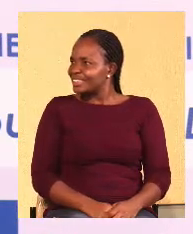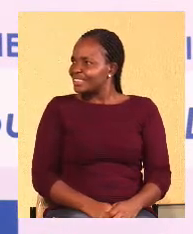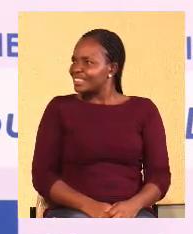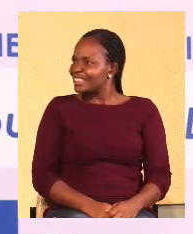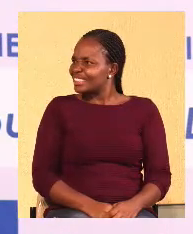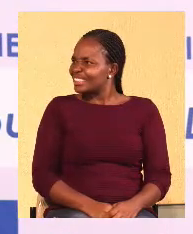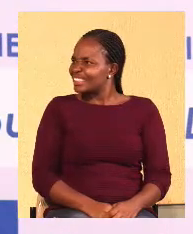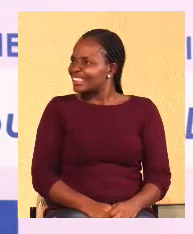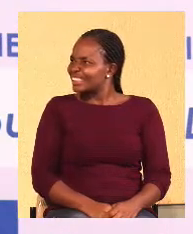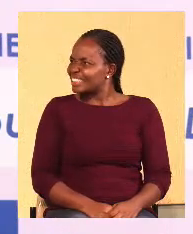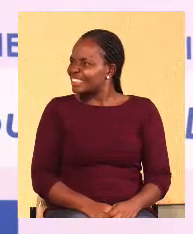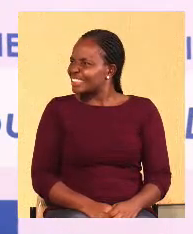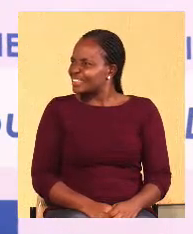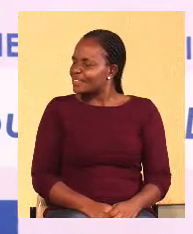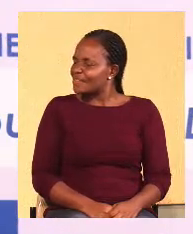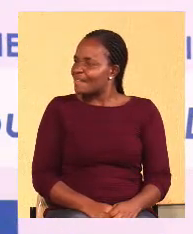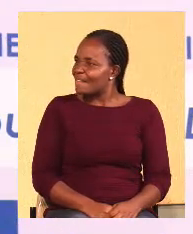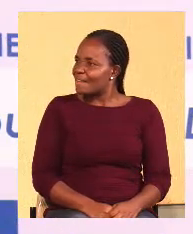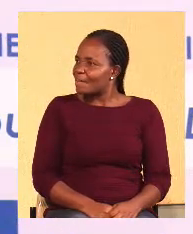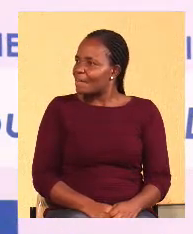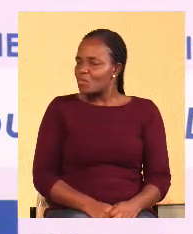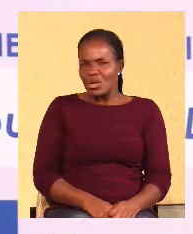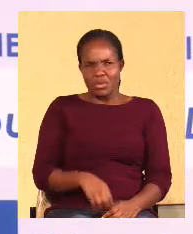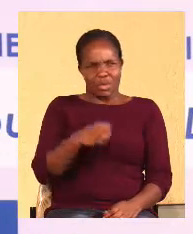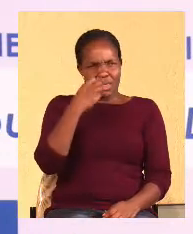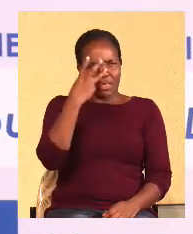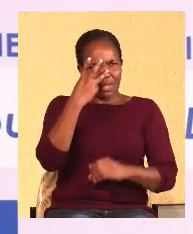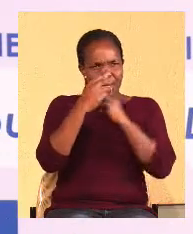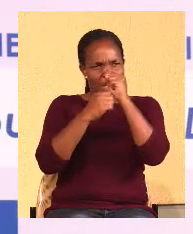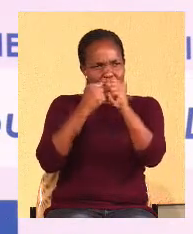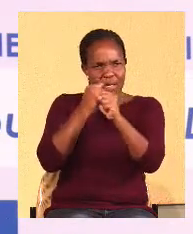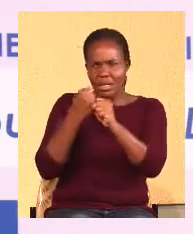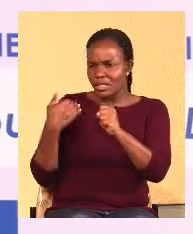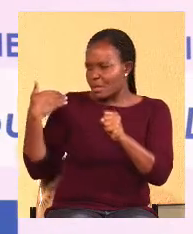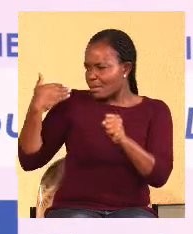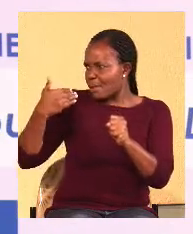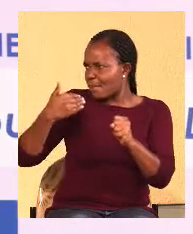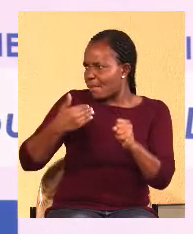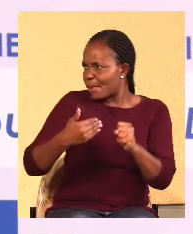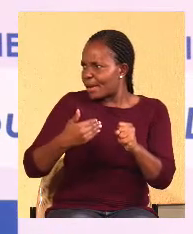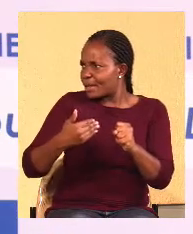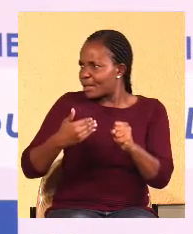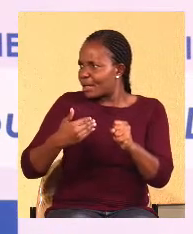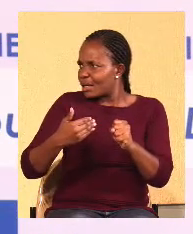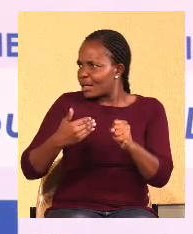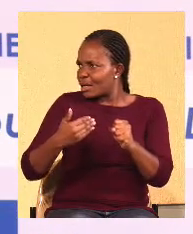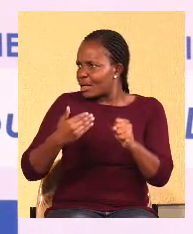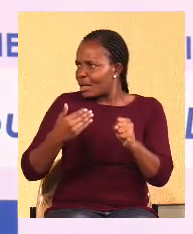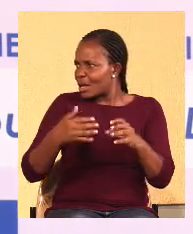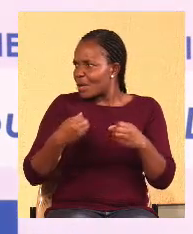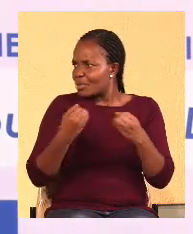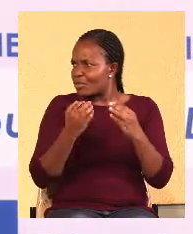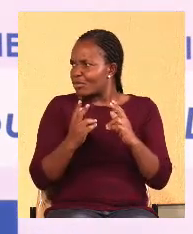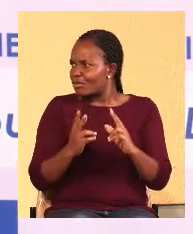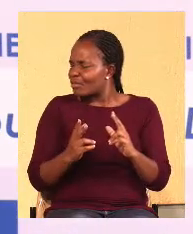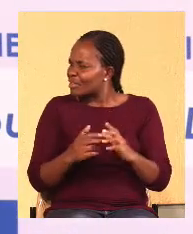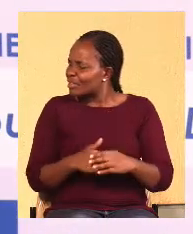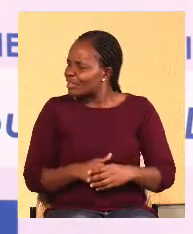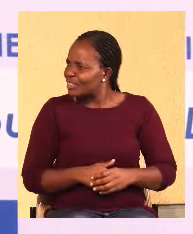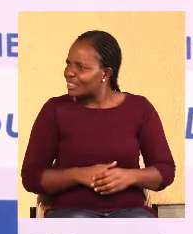What is our, in the last 3 years always, please, our media people get to work. What has been our